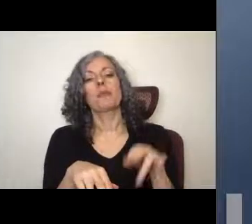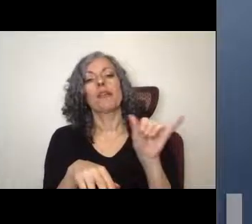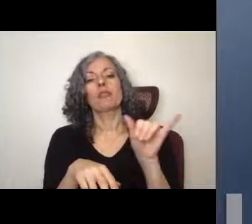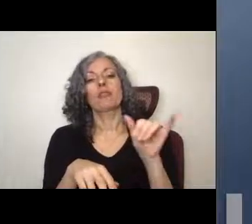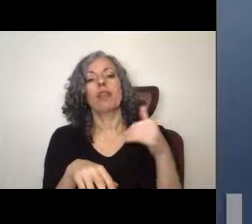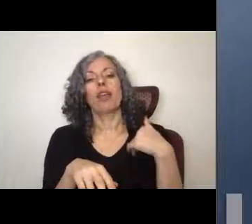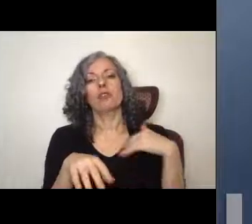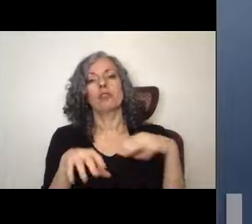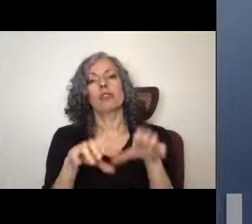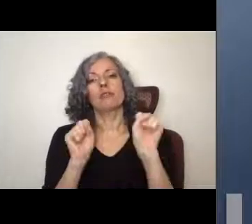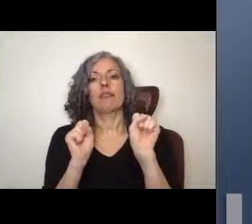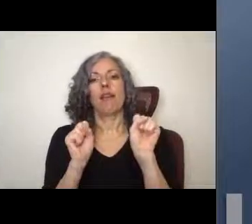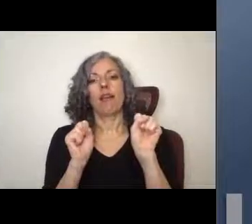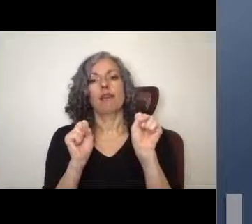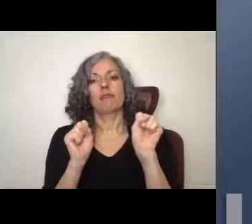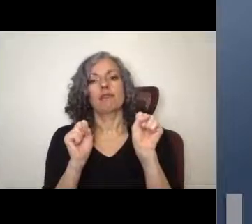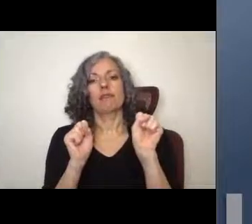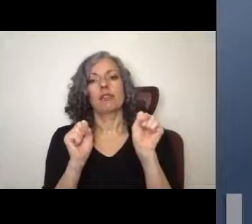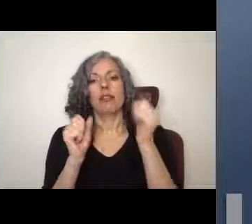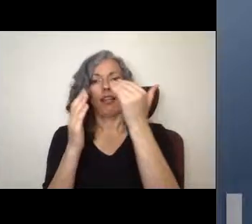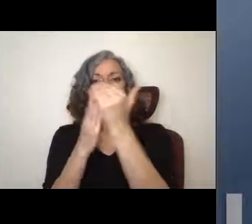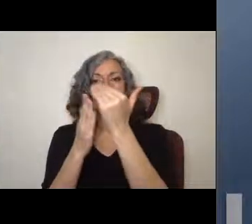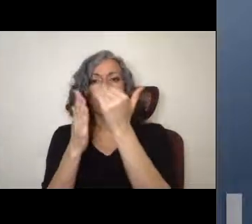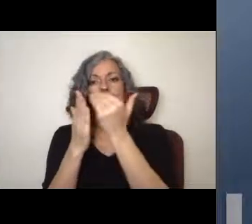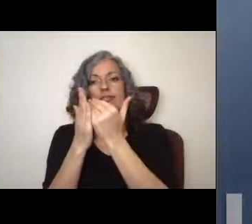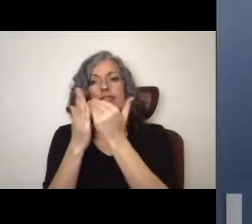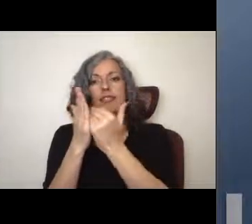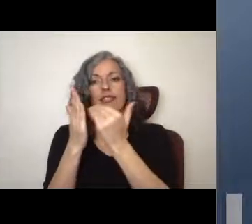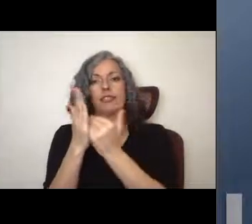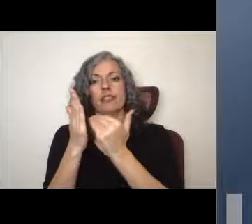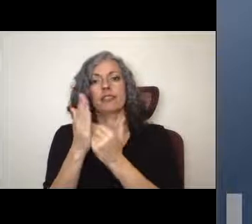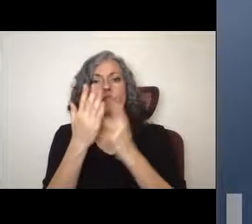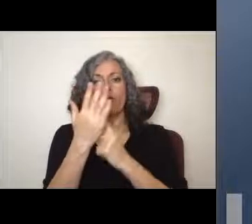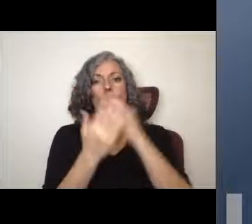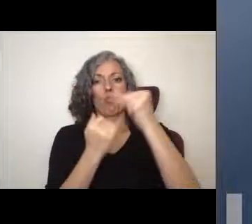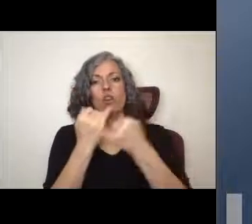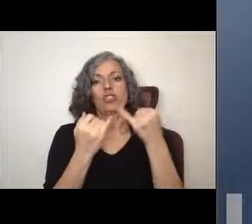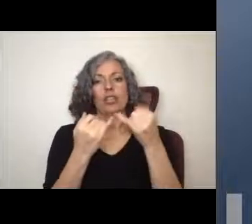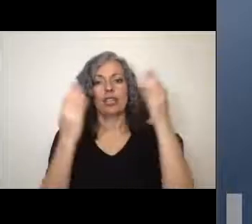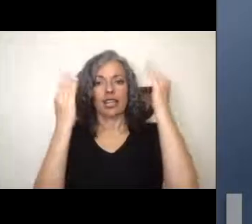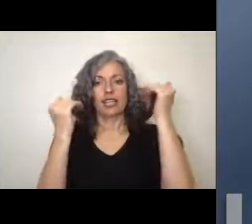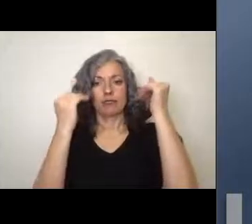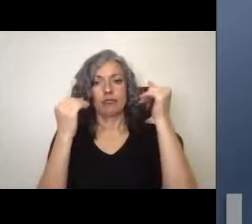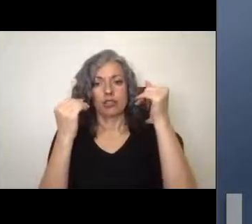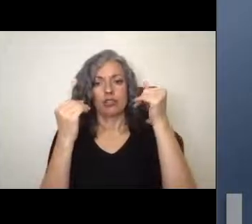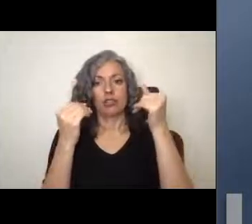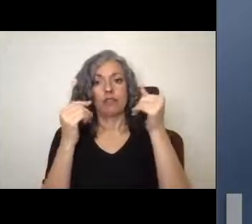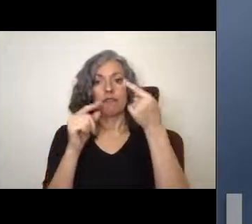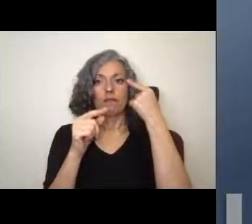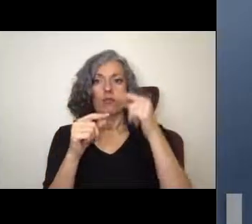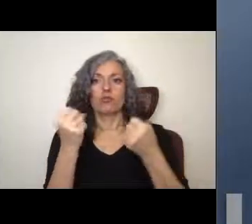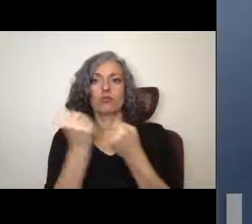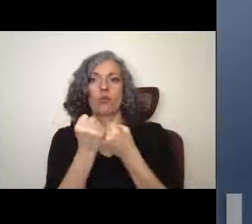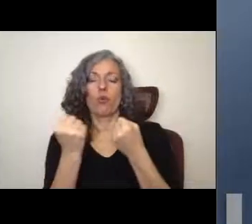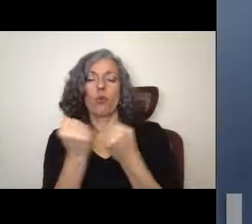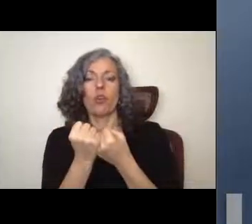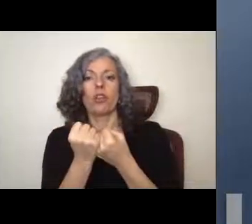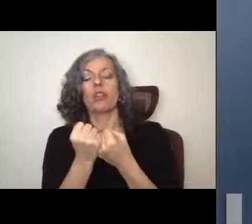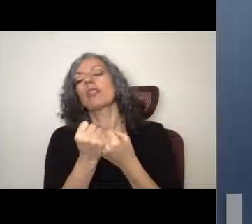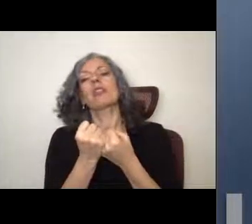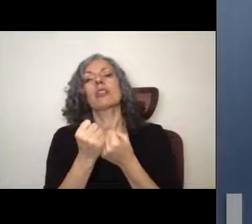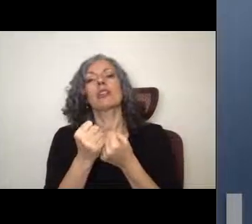by resolution a list of projects expected to be funded with the fiscal year program funds for eligibility in the year that